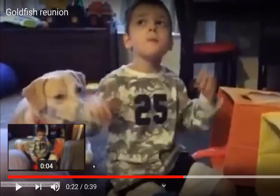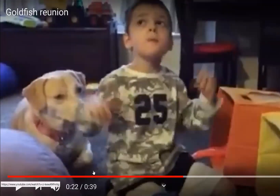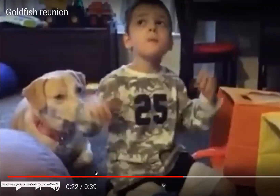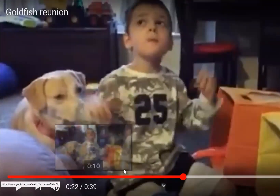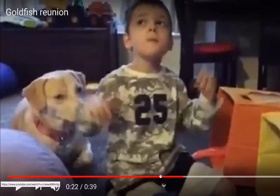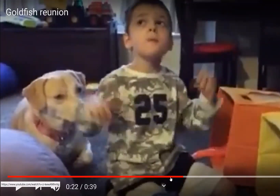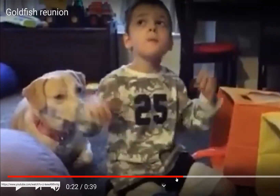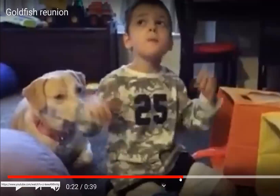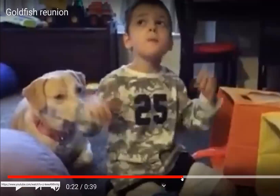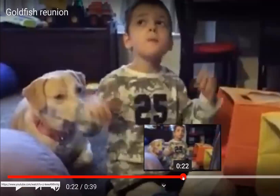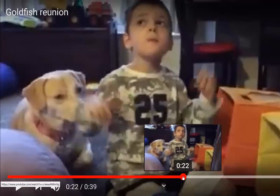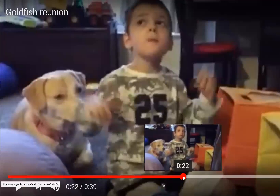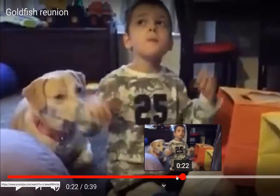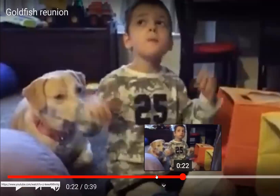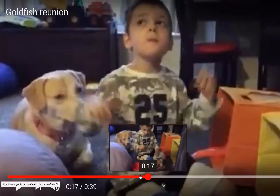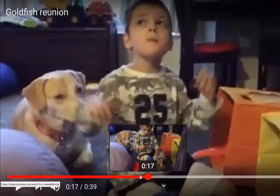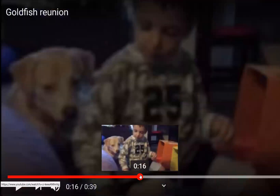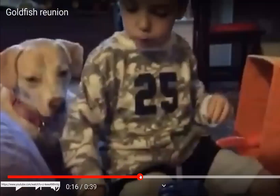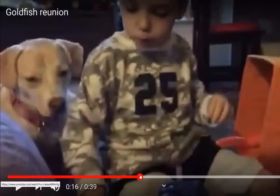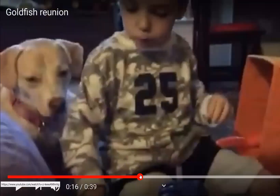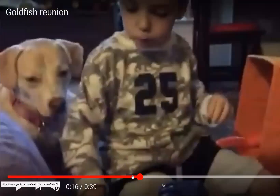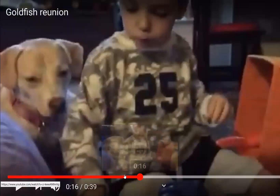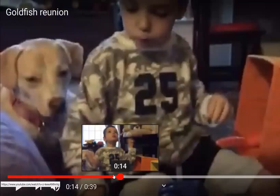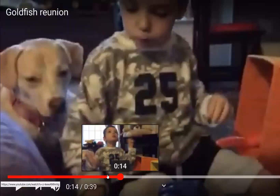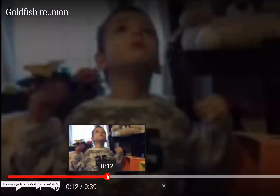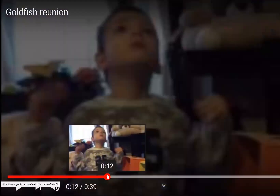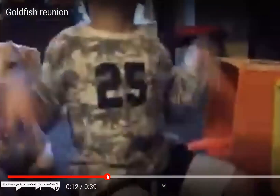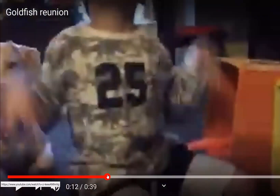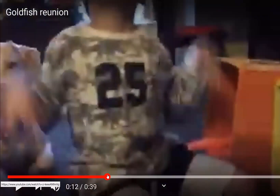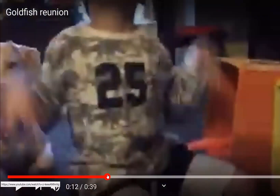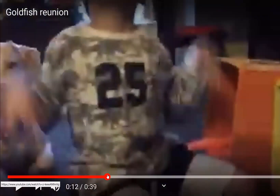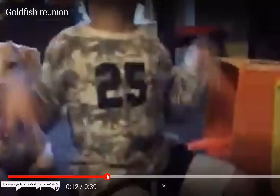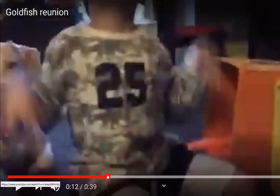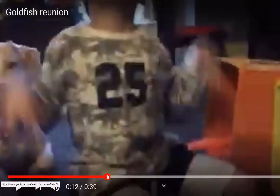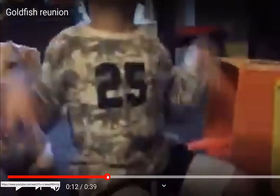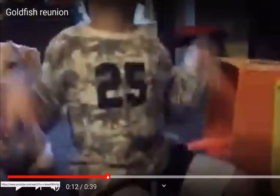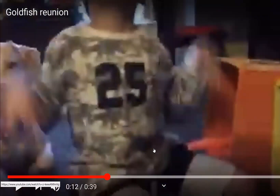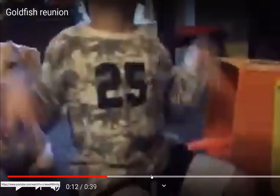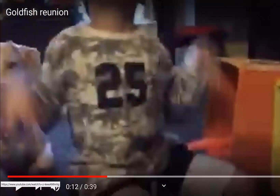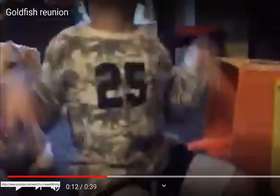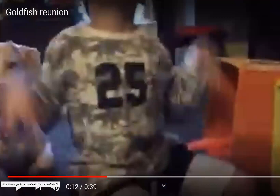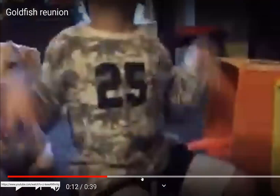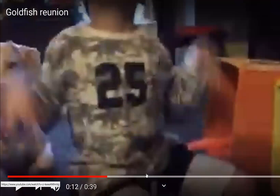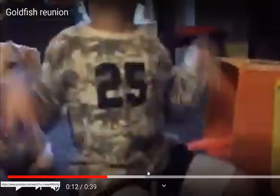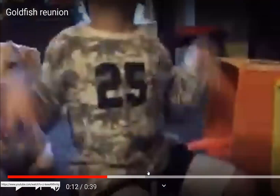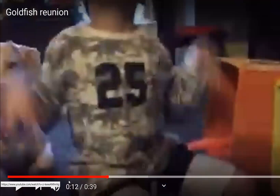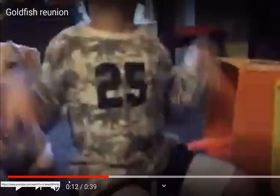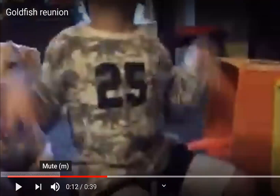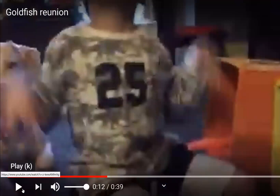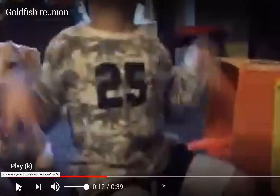All right, so did you need me to do something else, Jen? Nope, not a thing. I was just seeing if Anna was still there auditorily. Okay. I don't think she